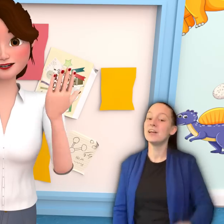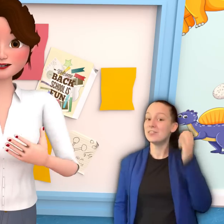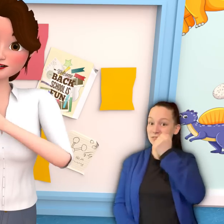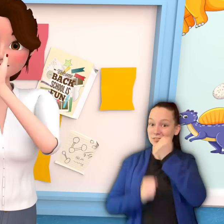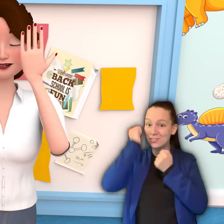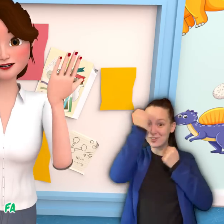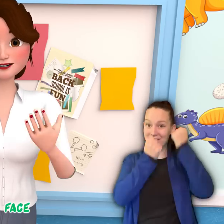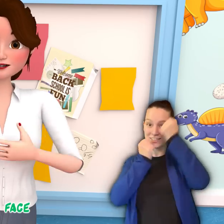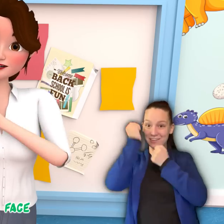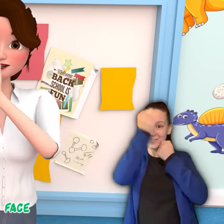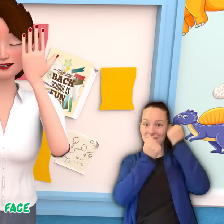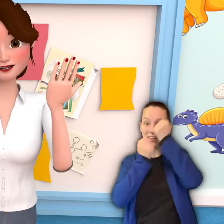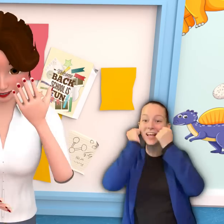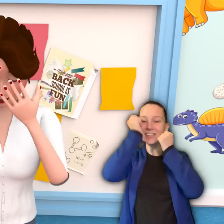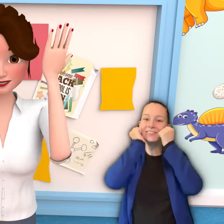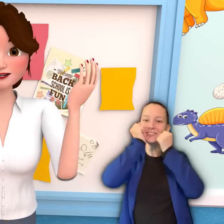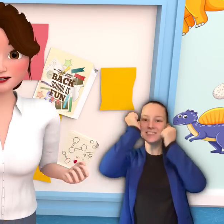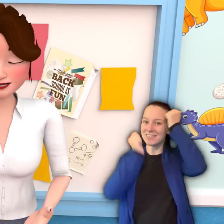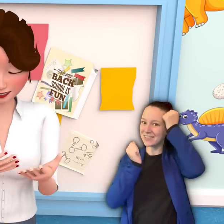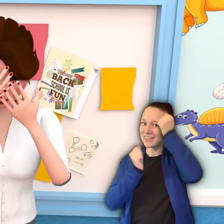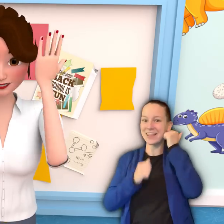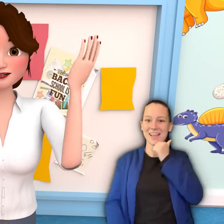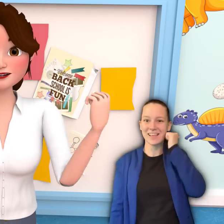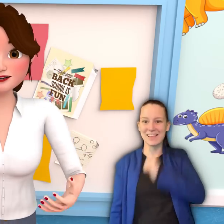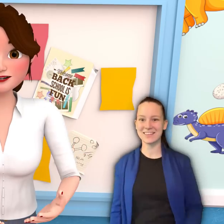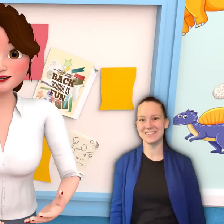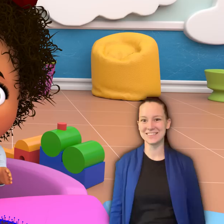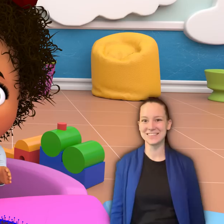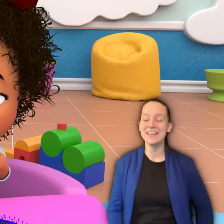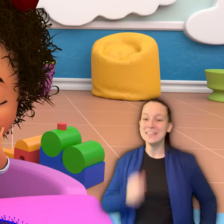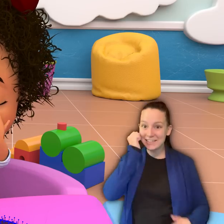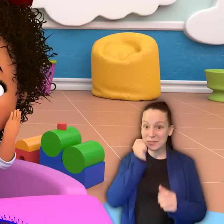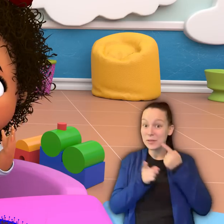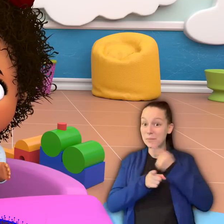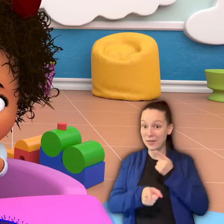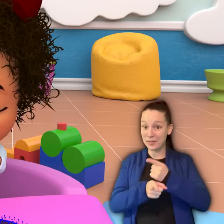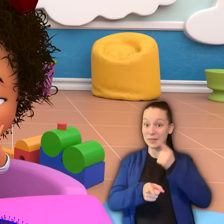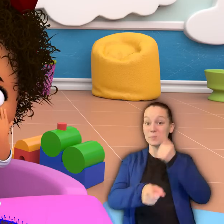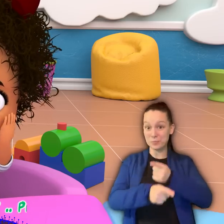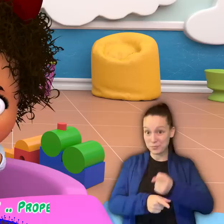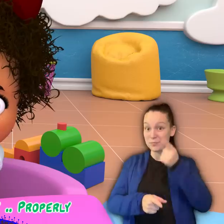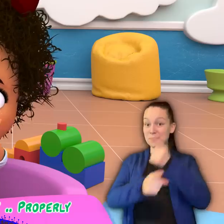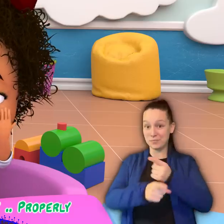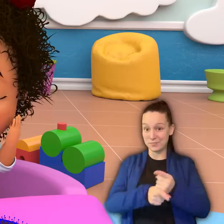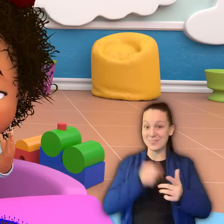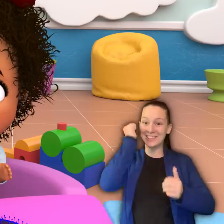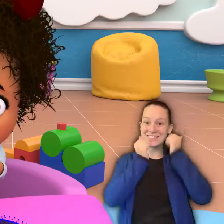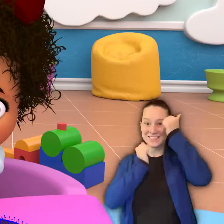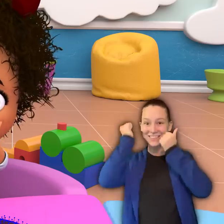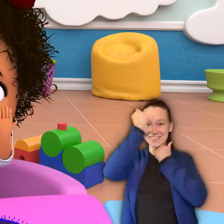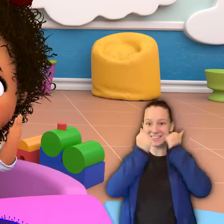wash wash your face wash it every day properly properly properly